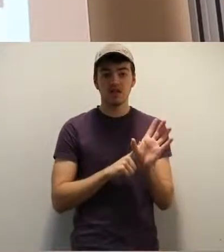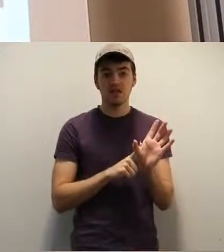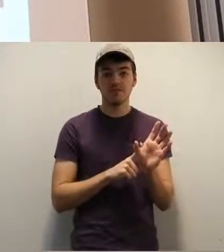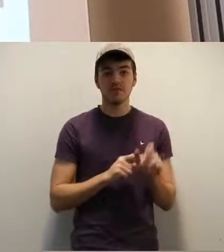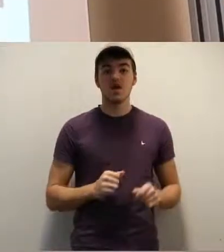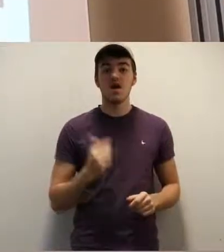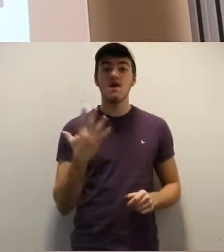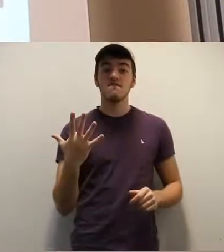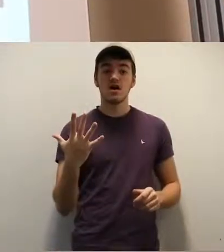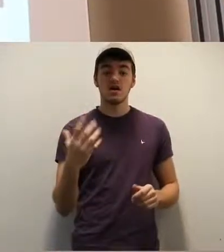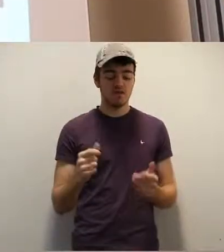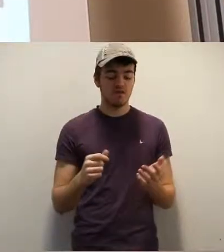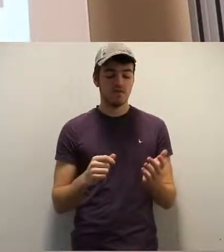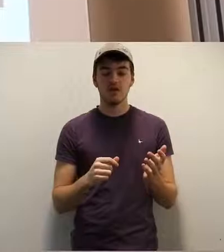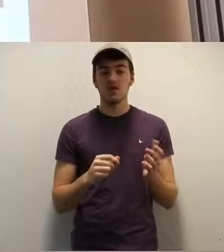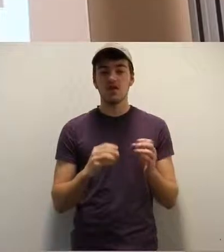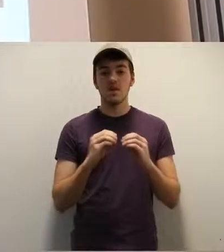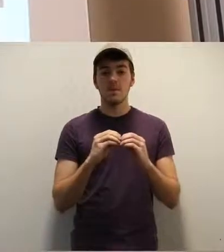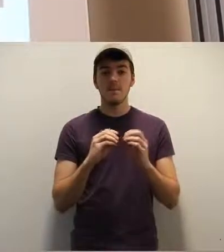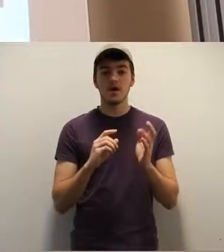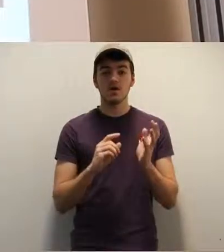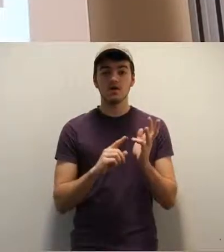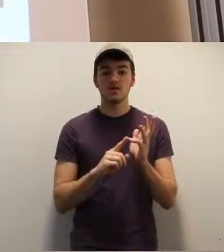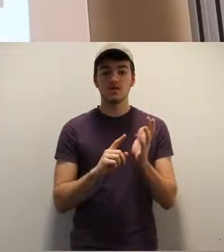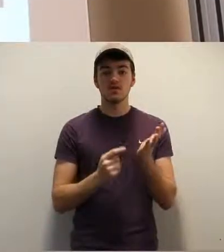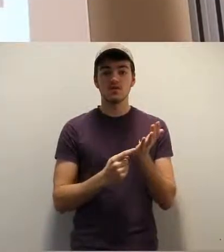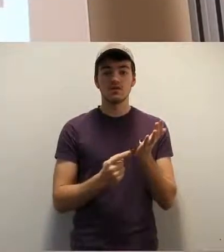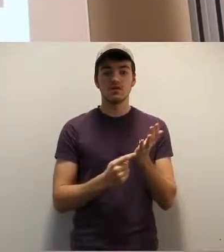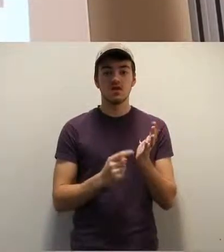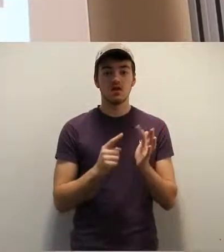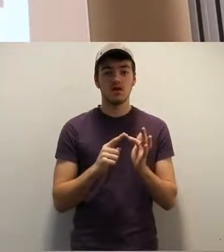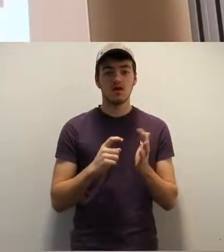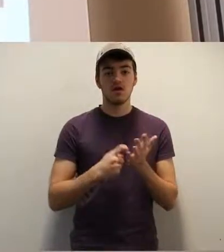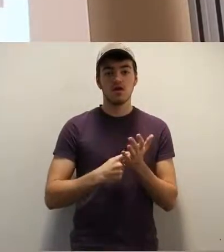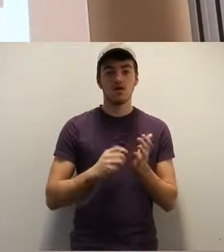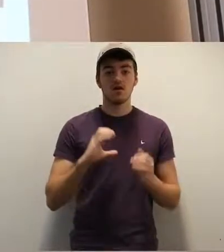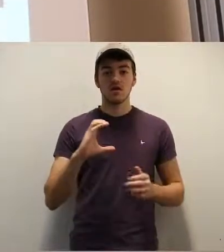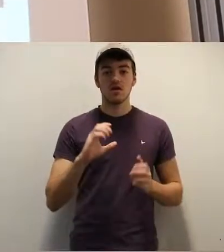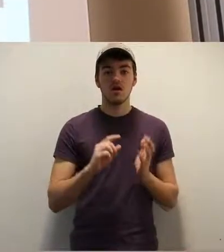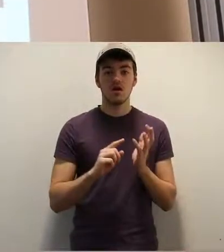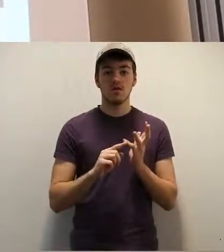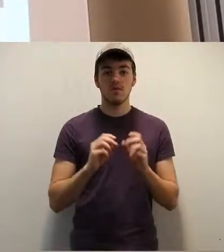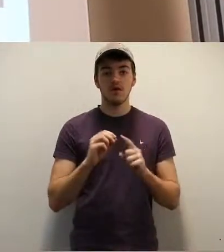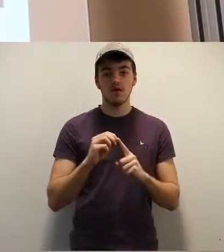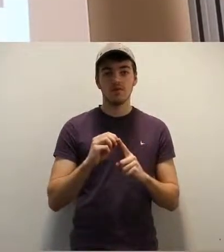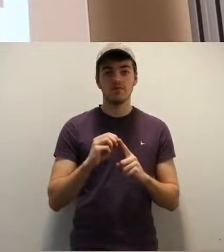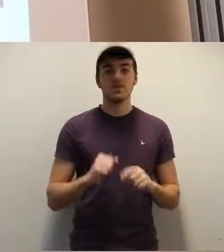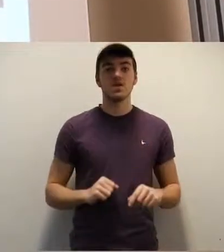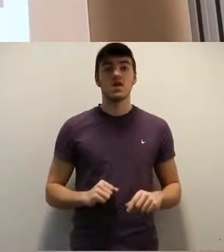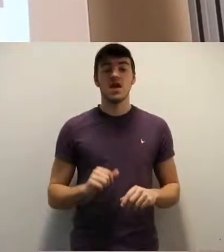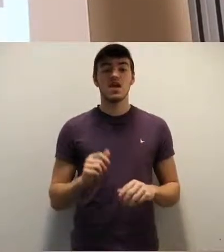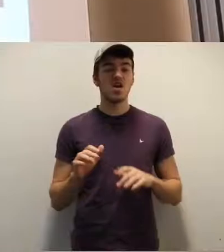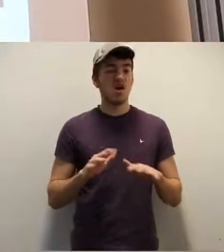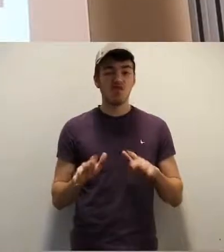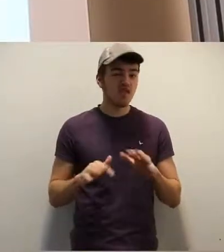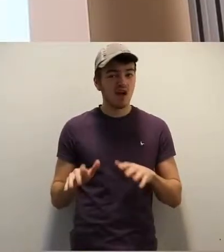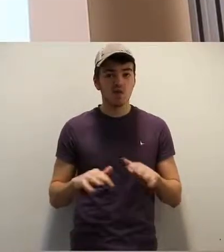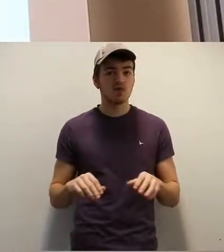0.618034 per turn for optimal sunlight exposure, which is approximately equal to dividing a number in the Fibonacci sequence by the number that follows